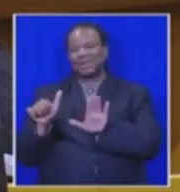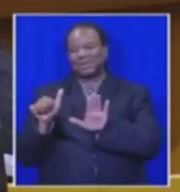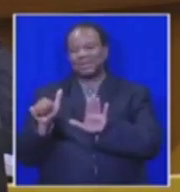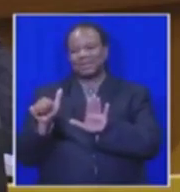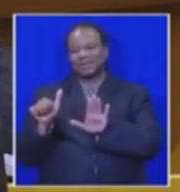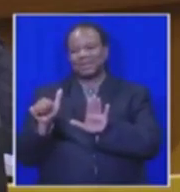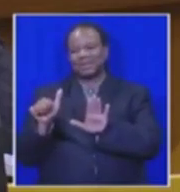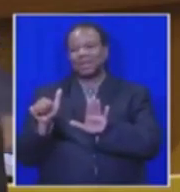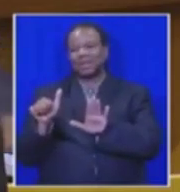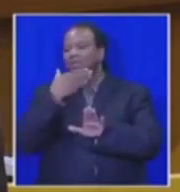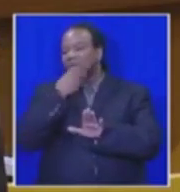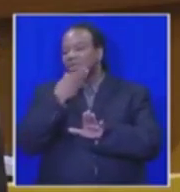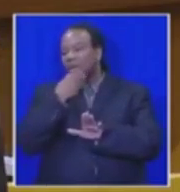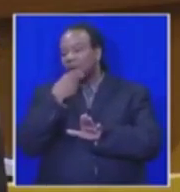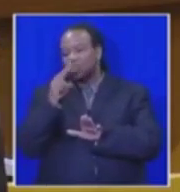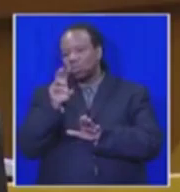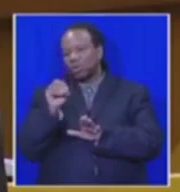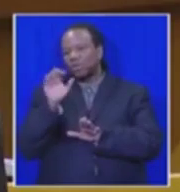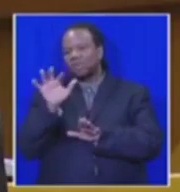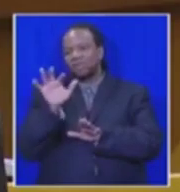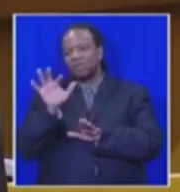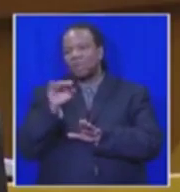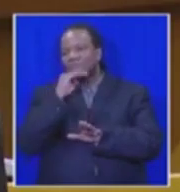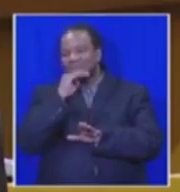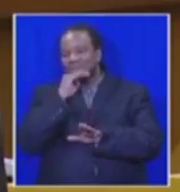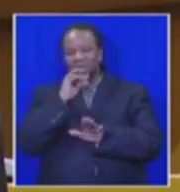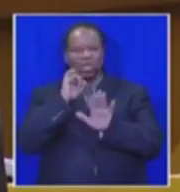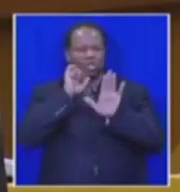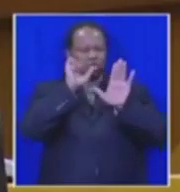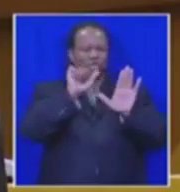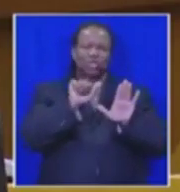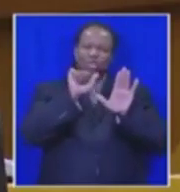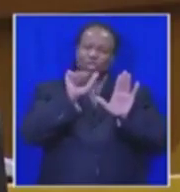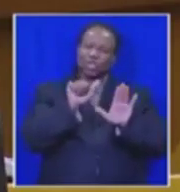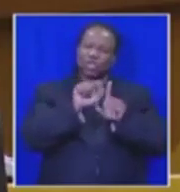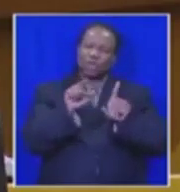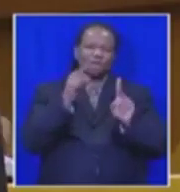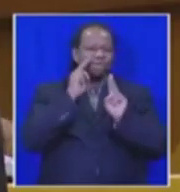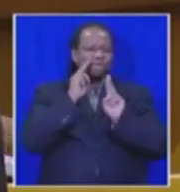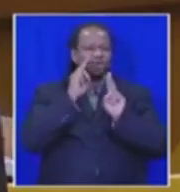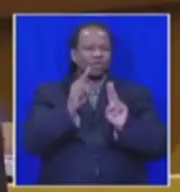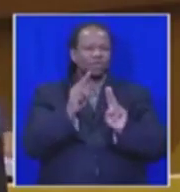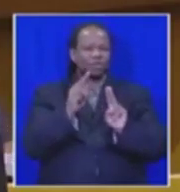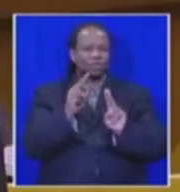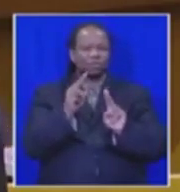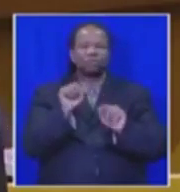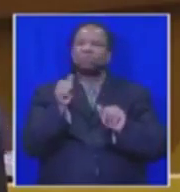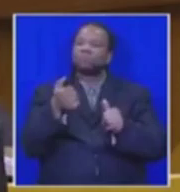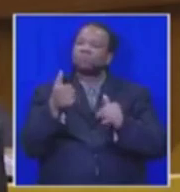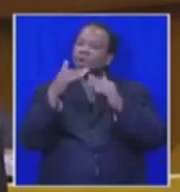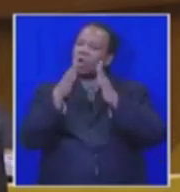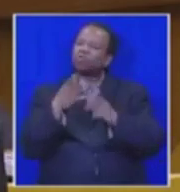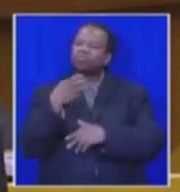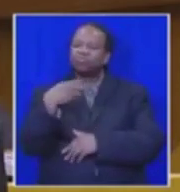2015 included City 6 activities. The visit include door-to-door